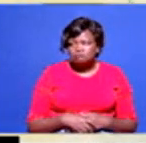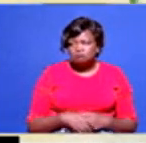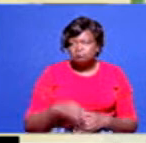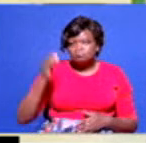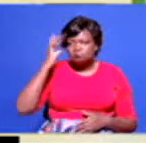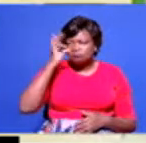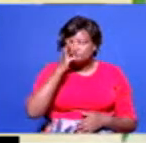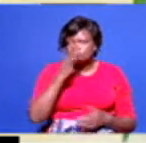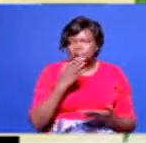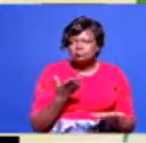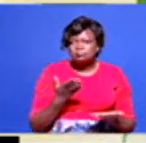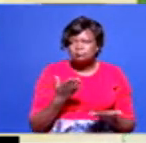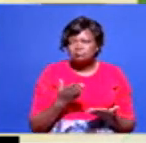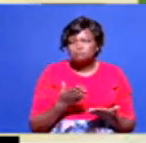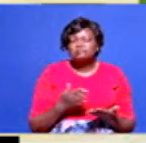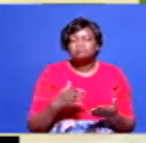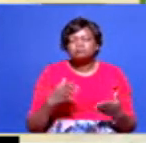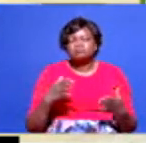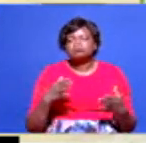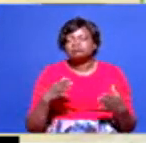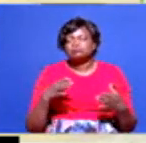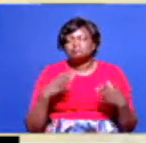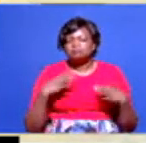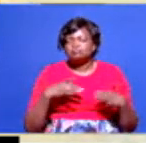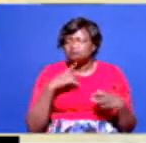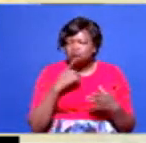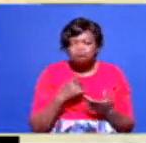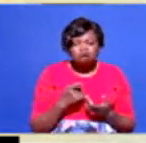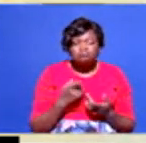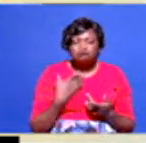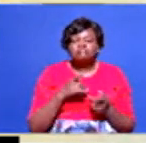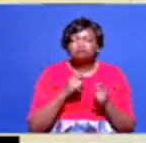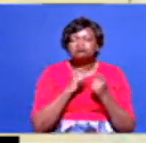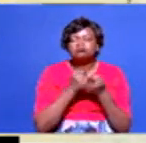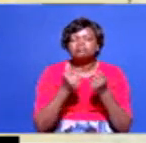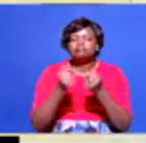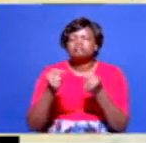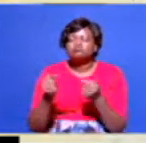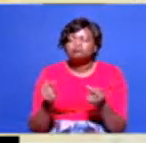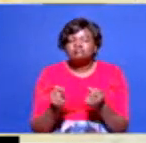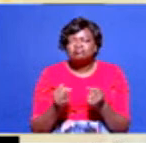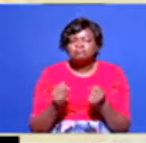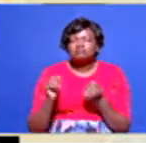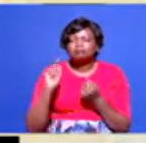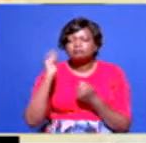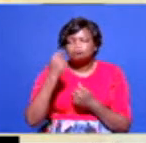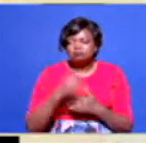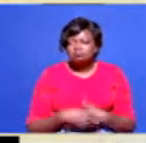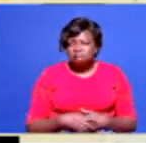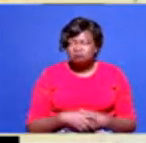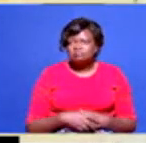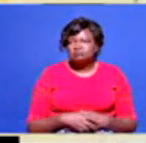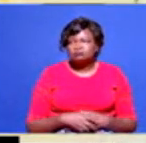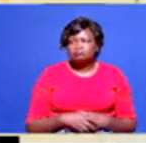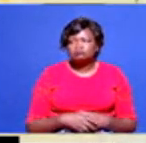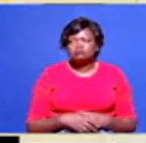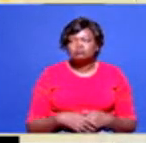most detribalized public leaders in this country. He stood